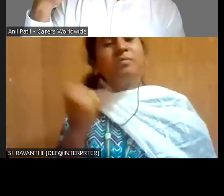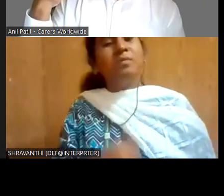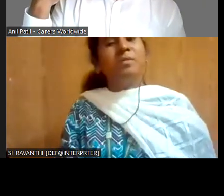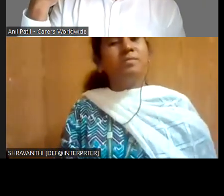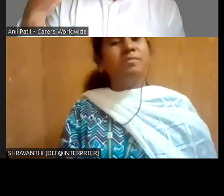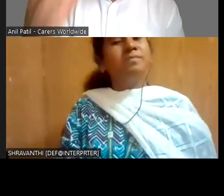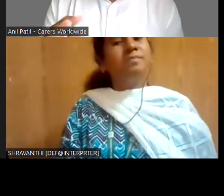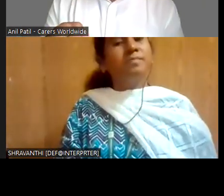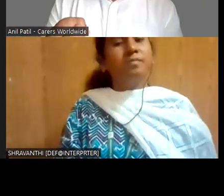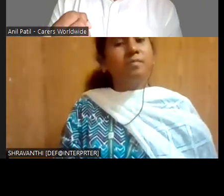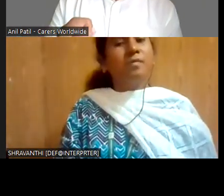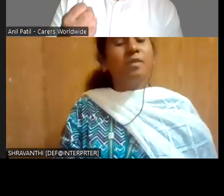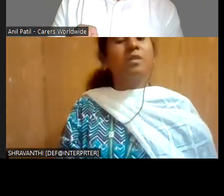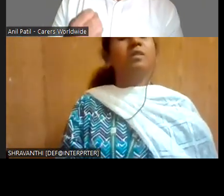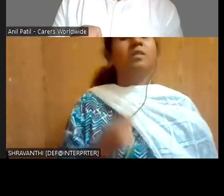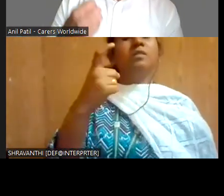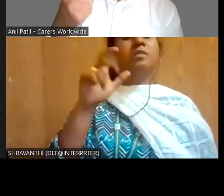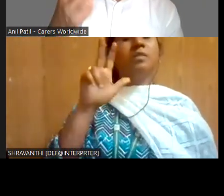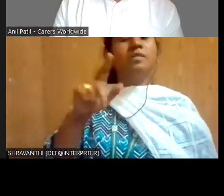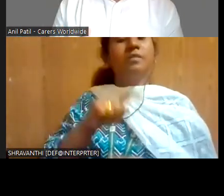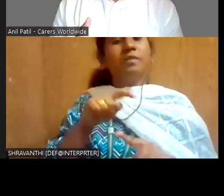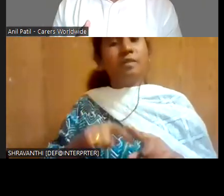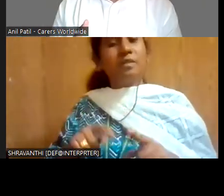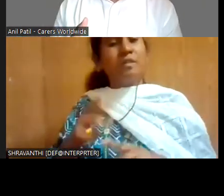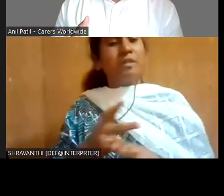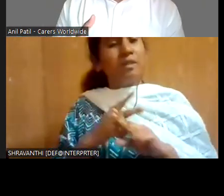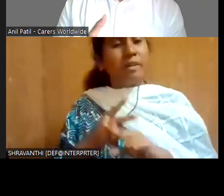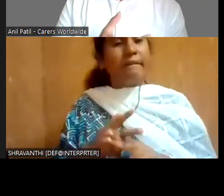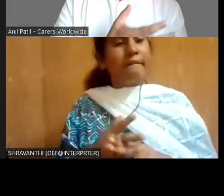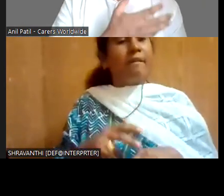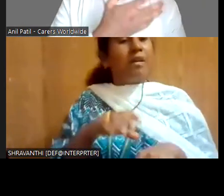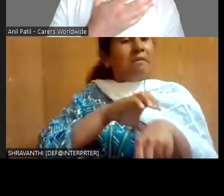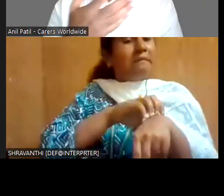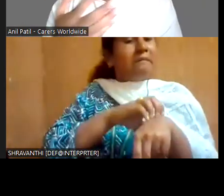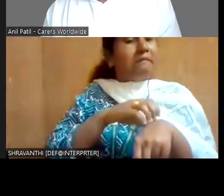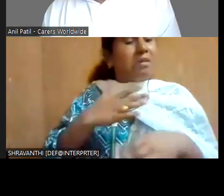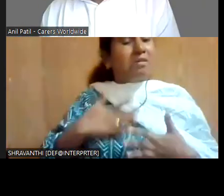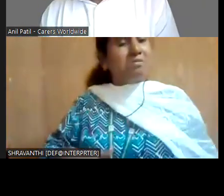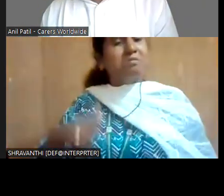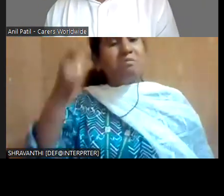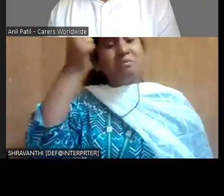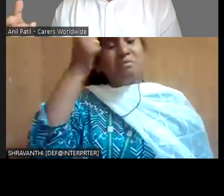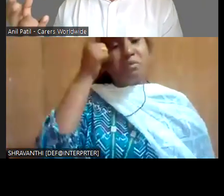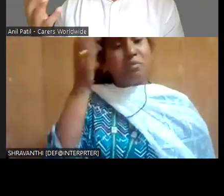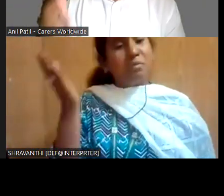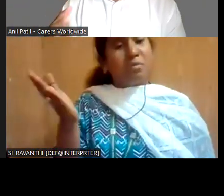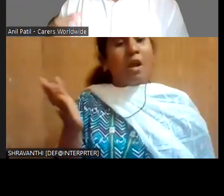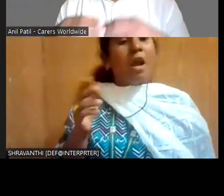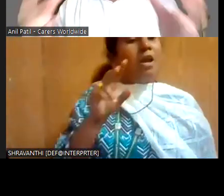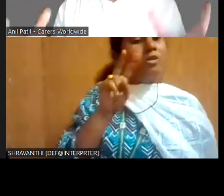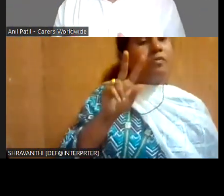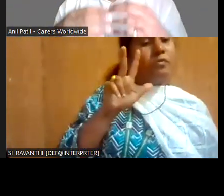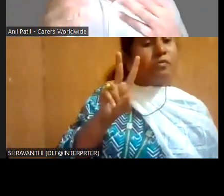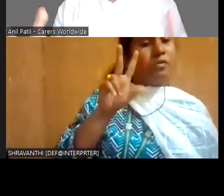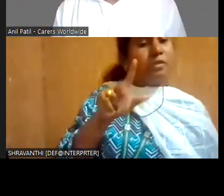And 78% of carers were having physical health issues, and 28% of them were